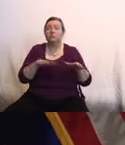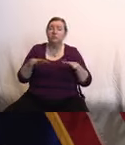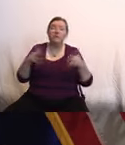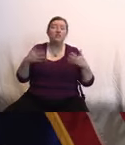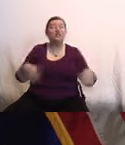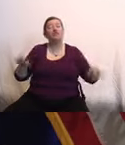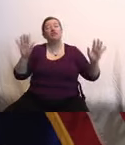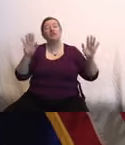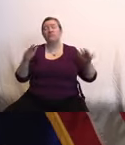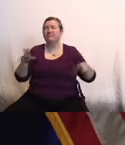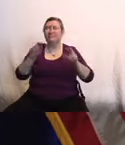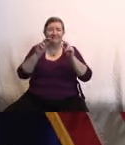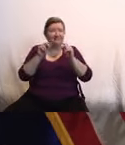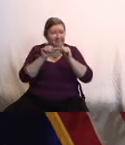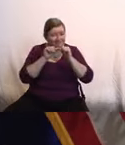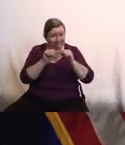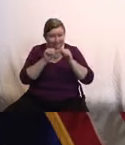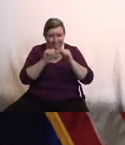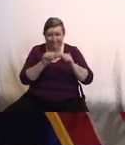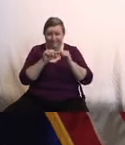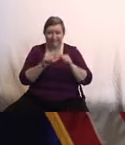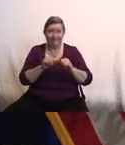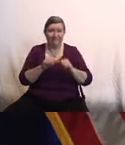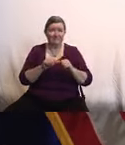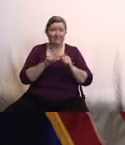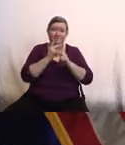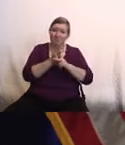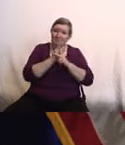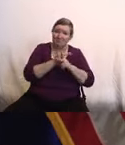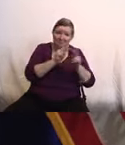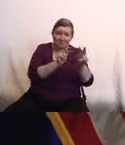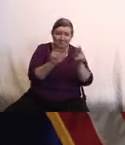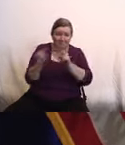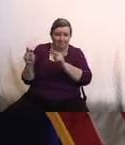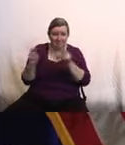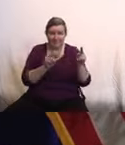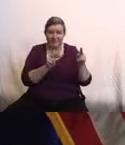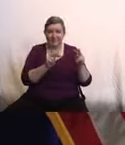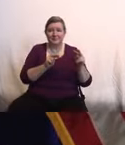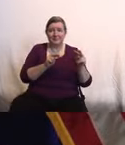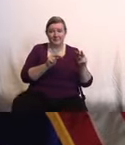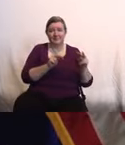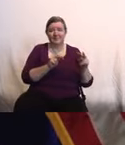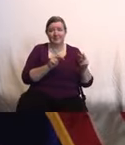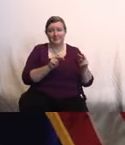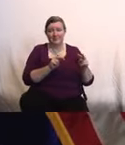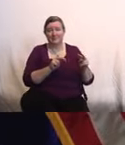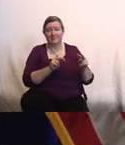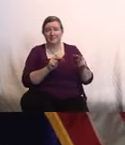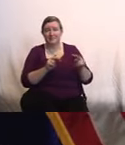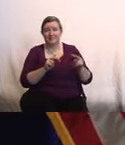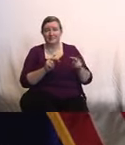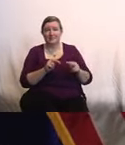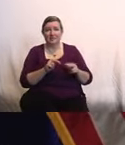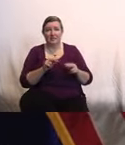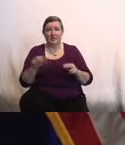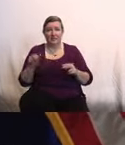over and it's not going to be a problem going forward and it's just going to be a cold or it's just going to be a flu, because the answer is we still don't know